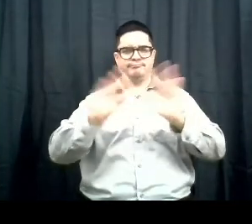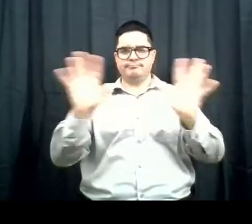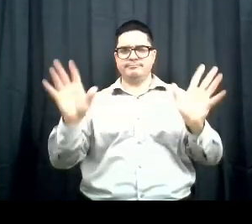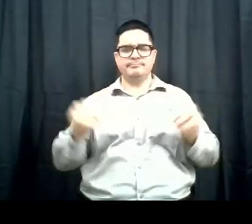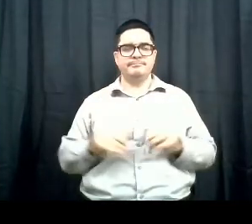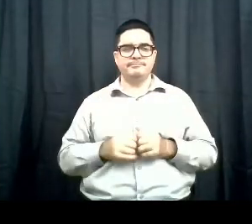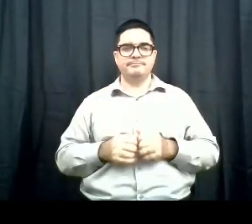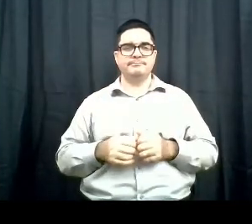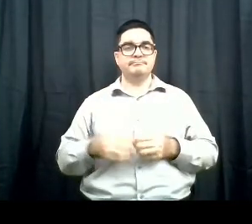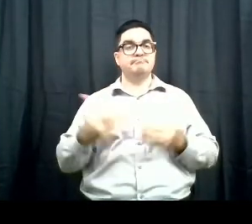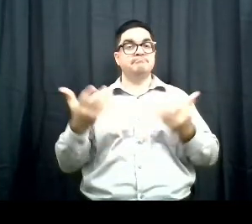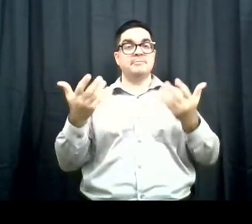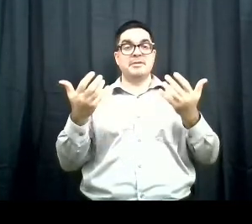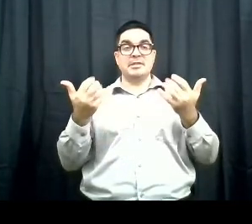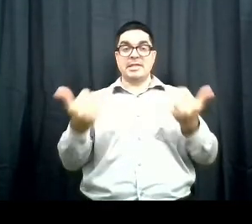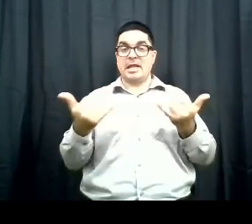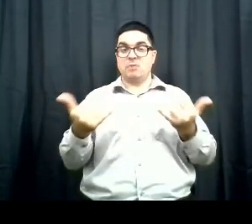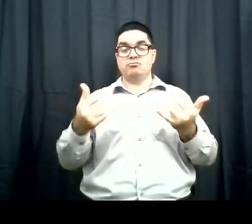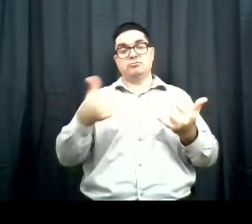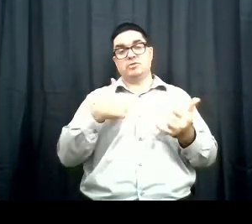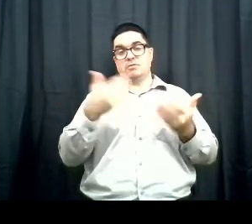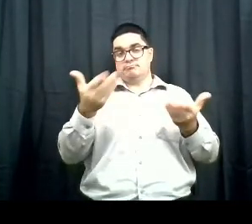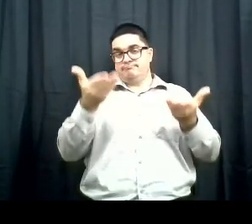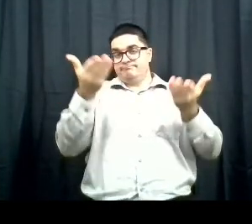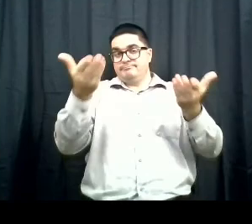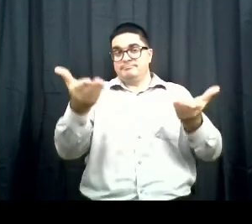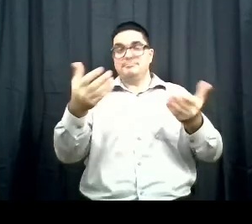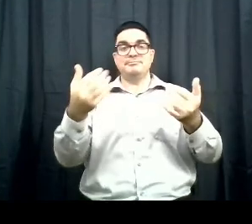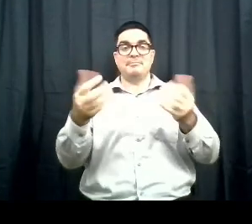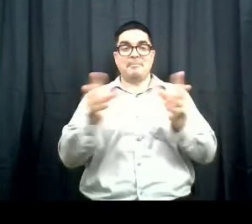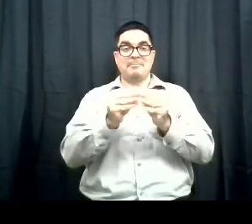adjourn the meeting. Do I have a second?